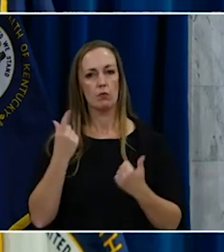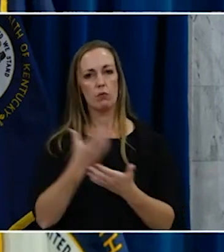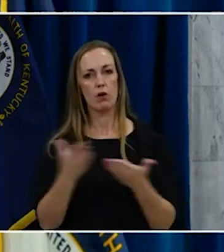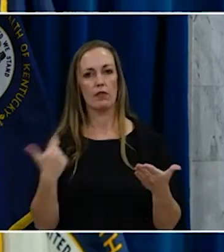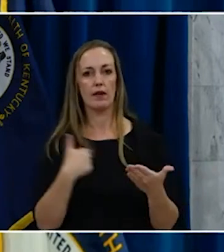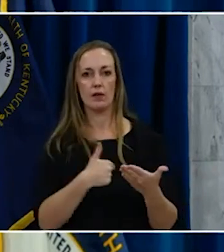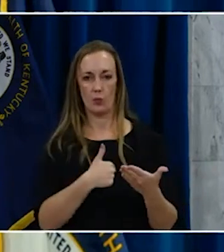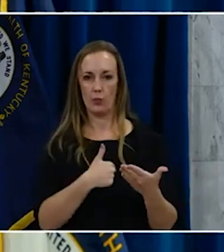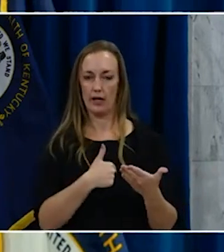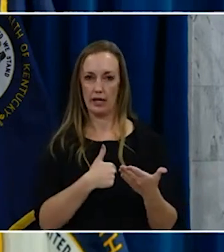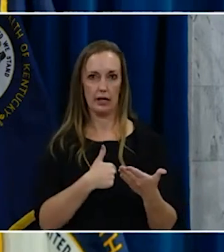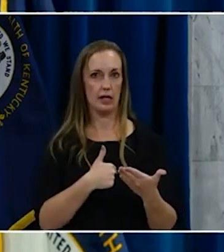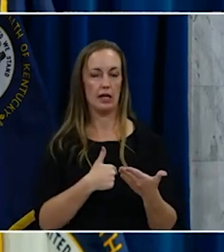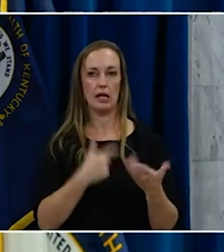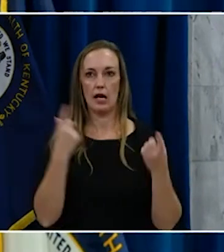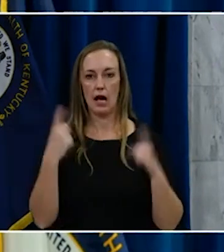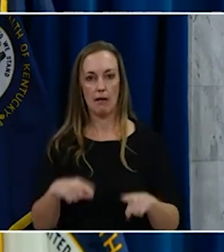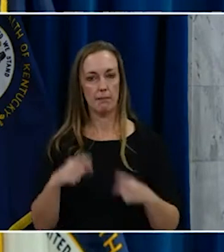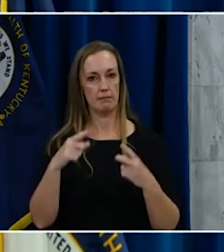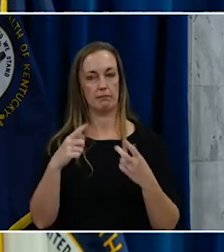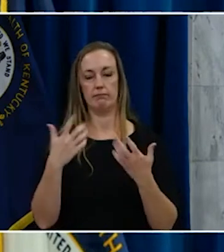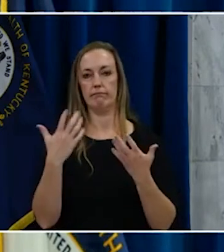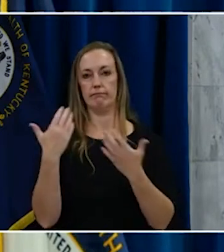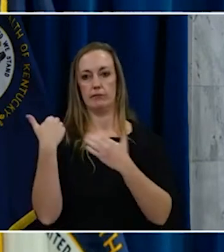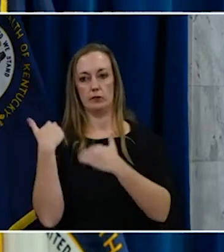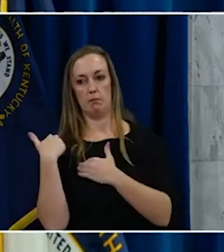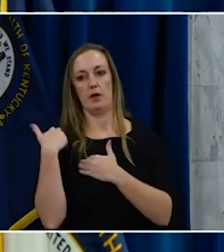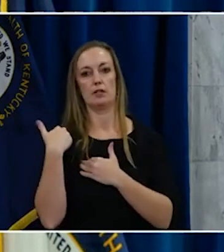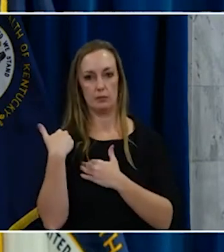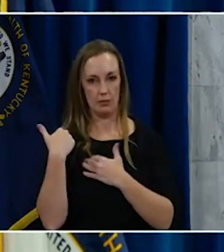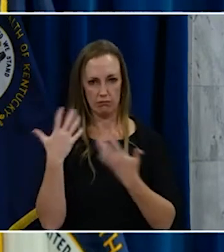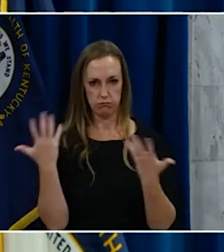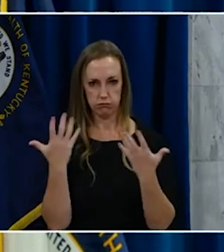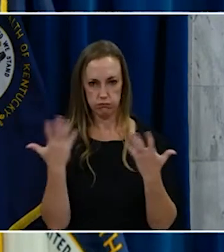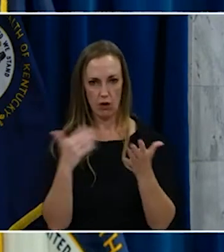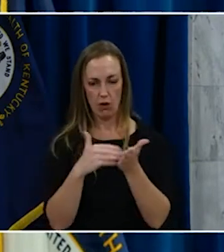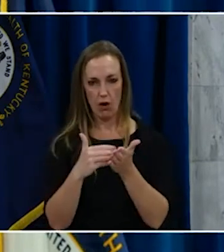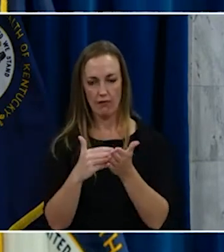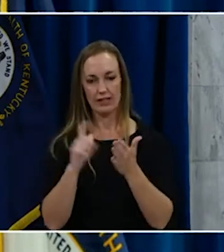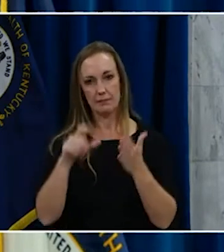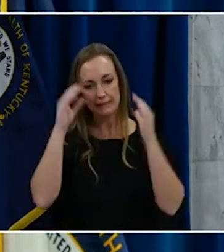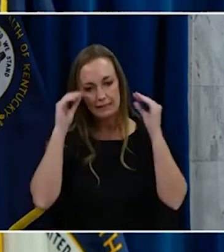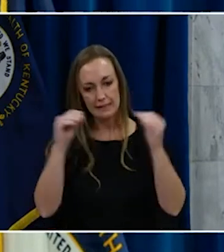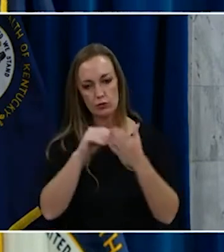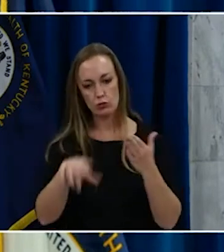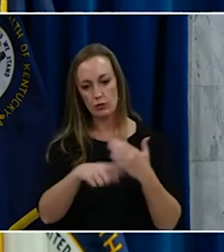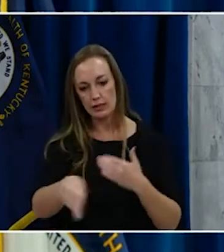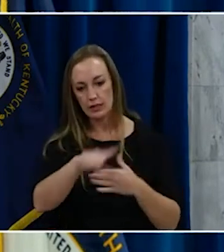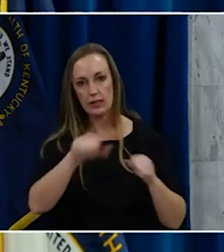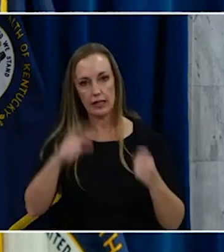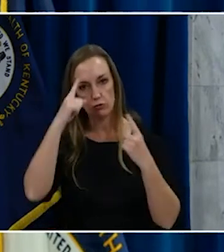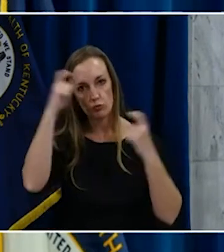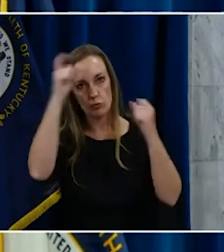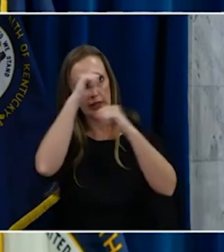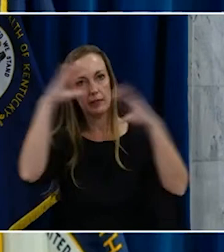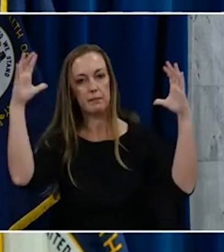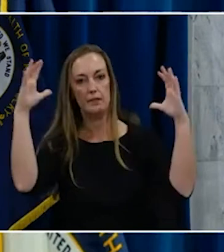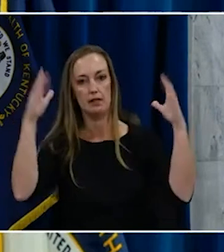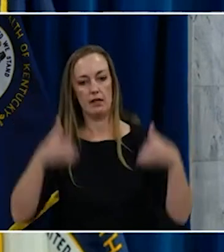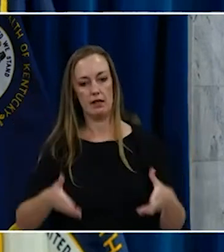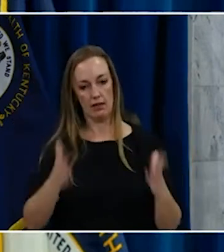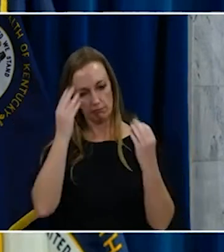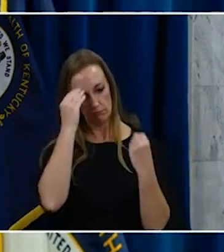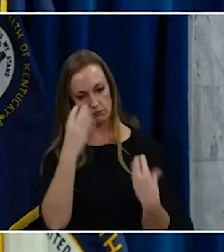are tasked with so many times is to teach our students to dream. Let them know the possibilities. And again,